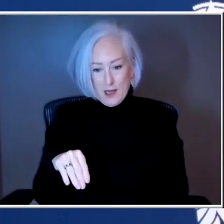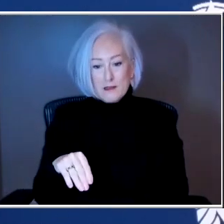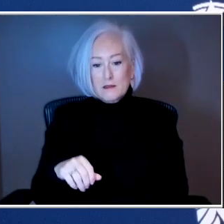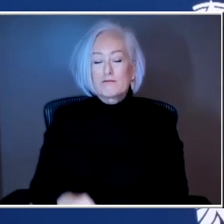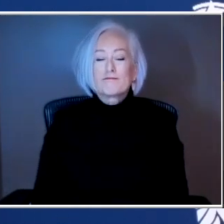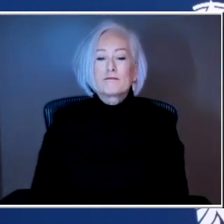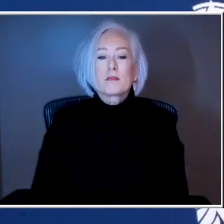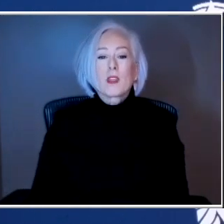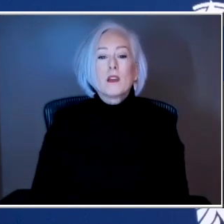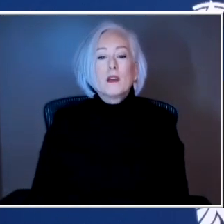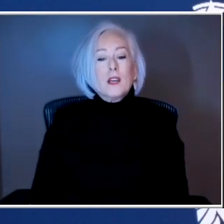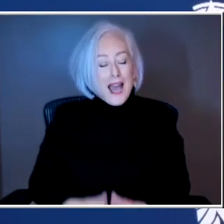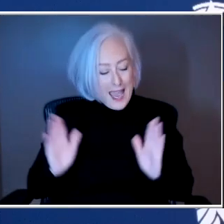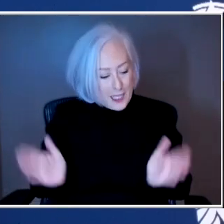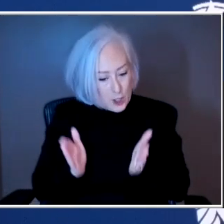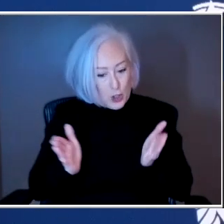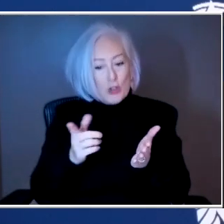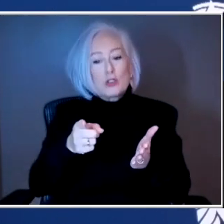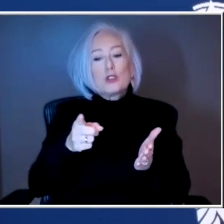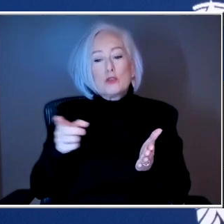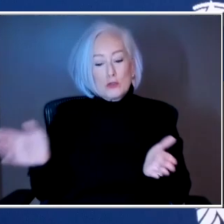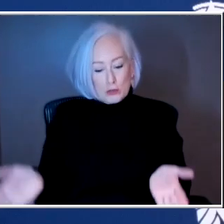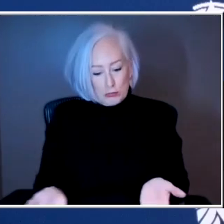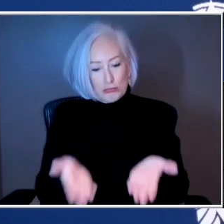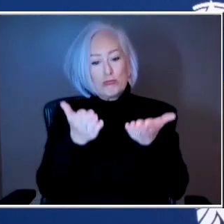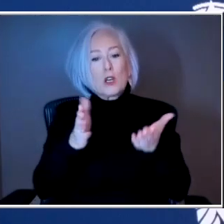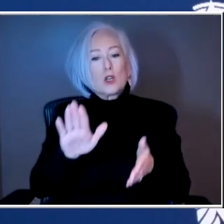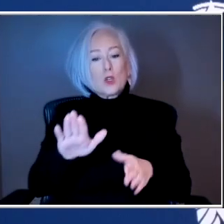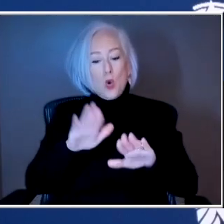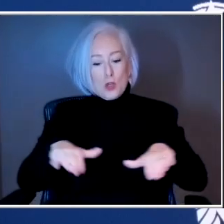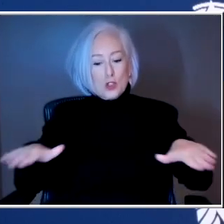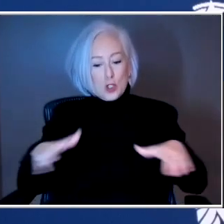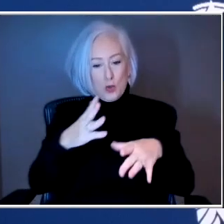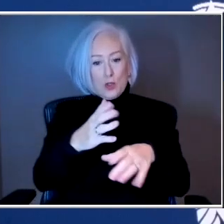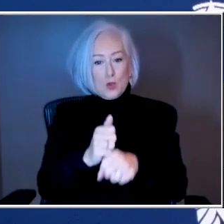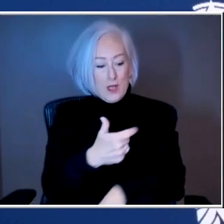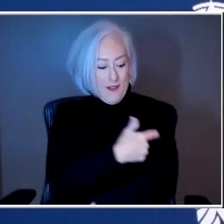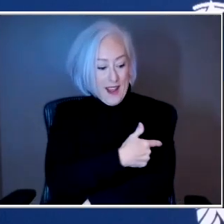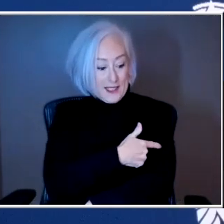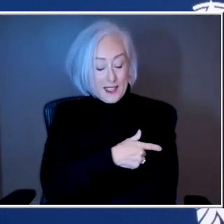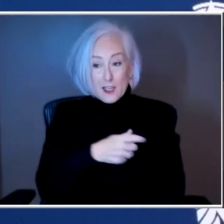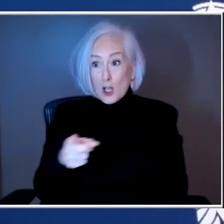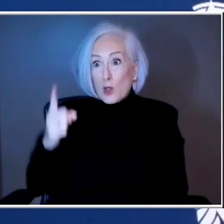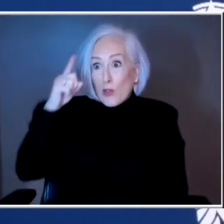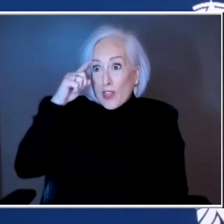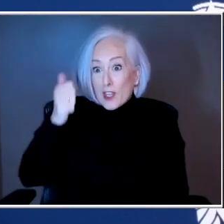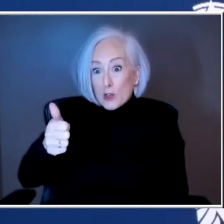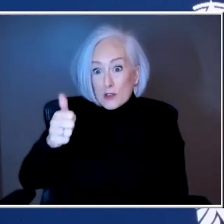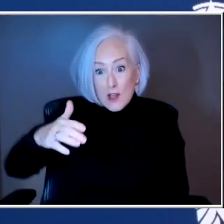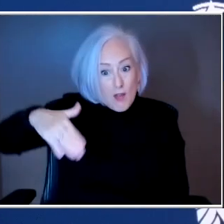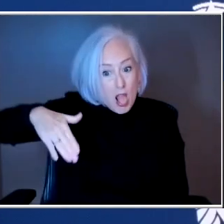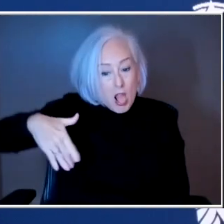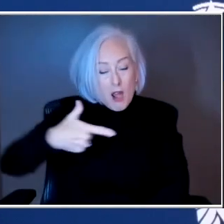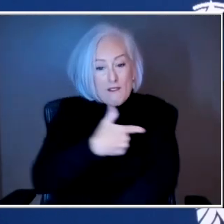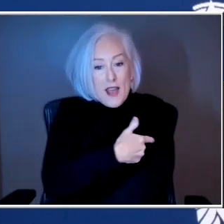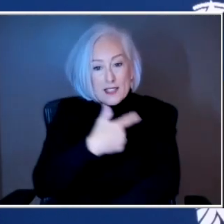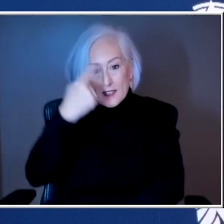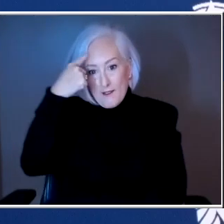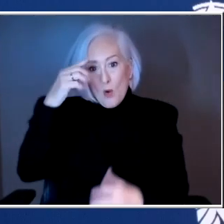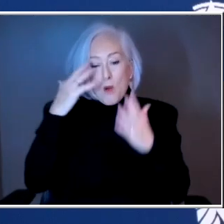their children vaccinated. If you don't think you are, please talk with your medical provider or your doctor.